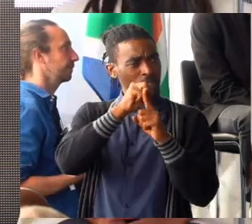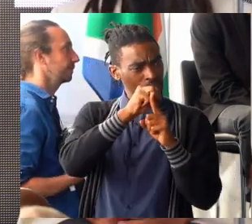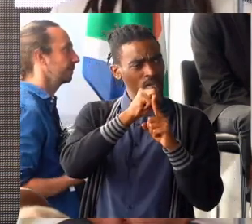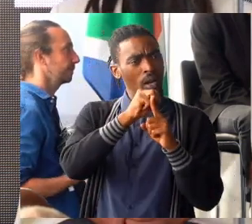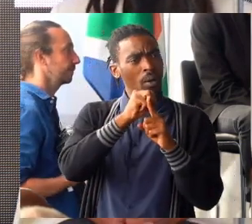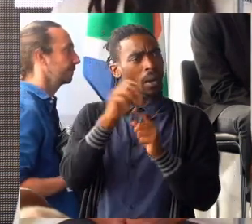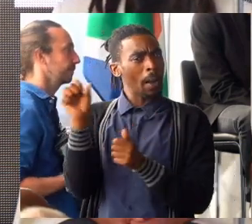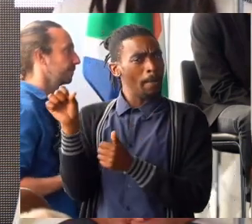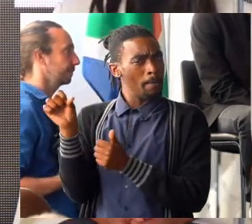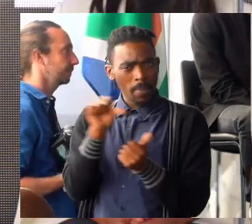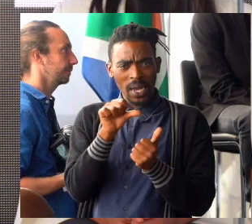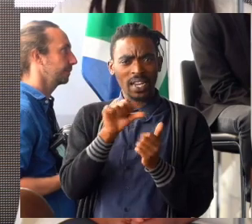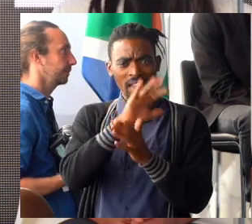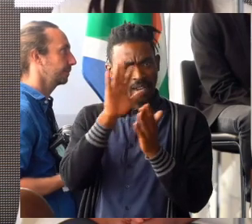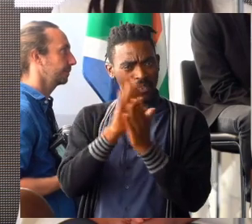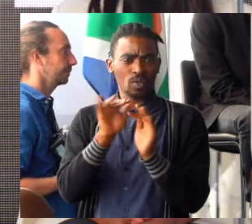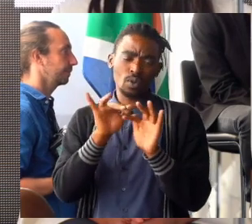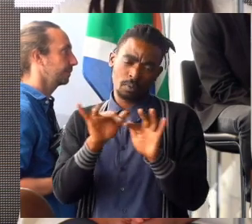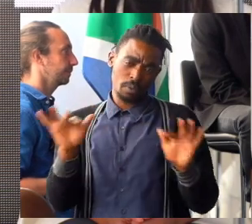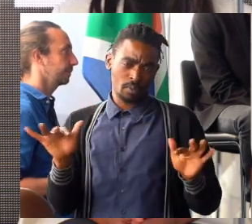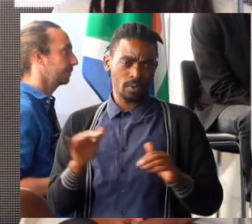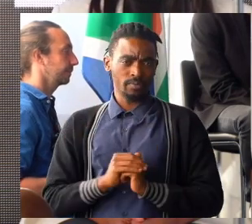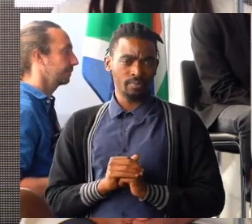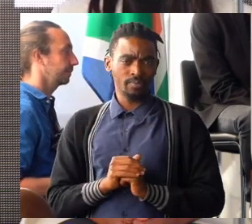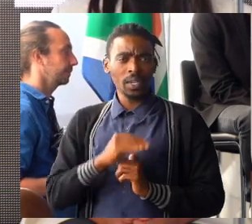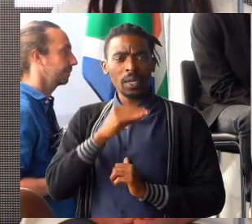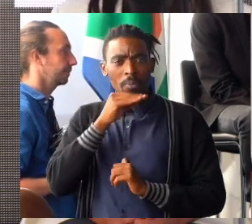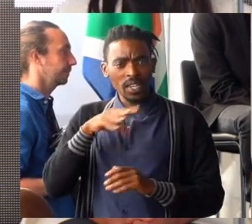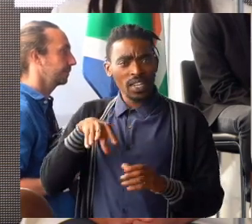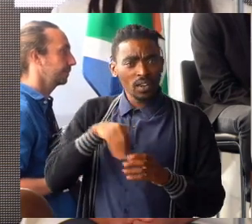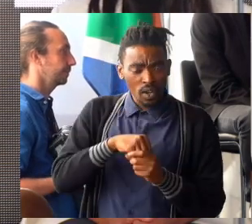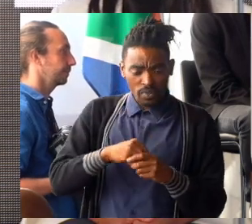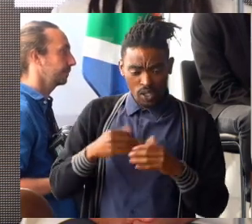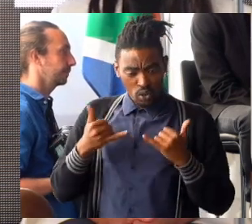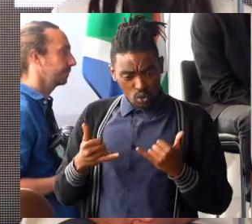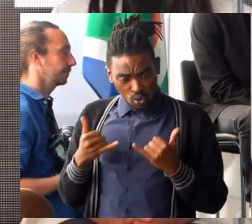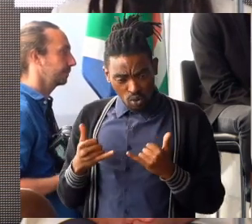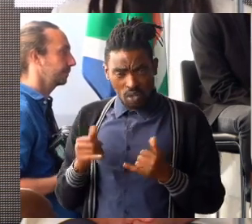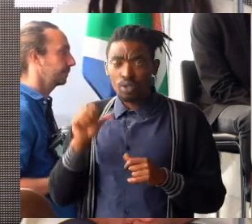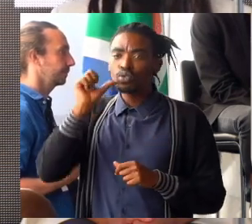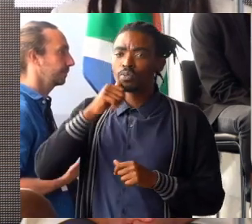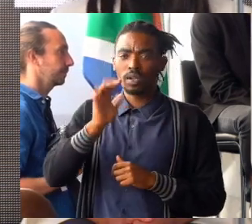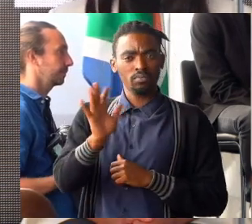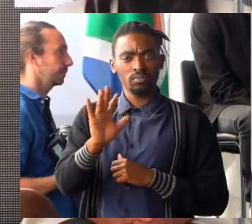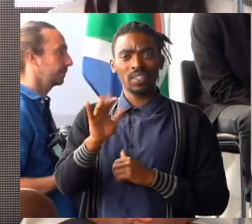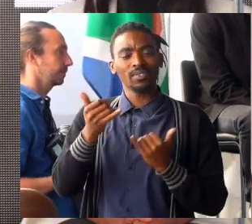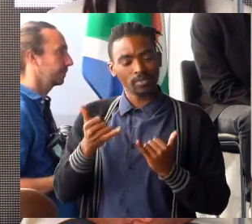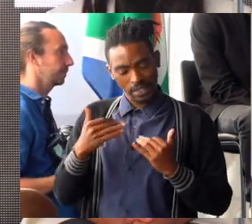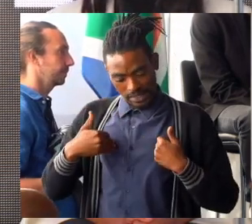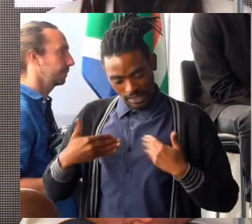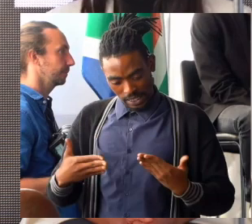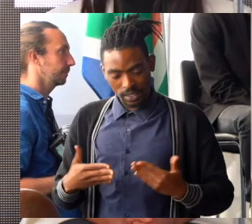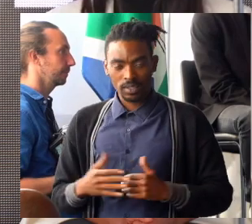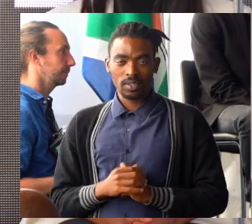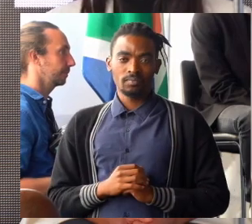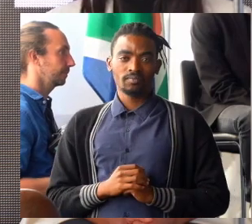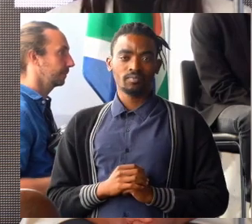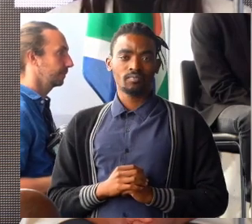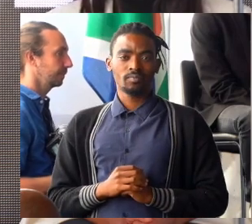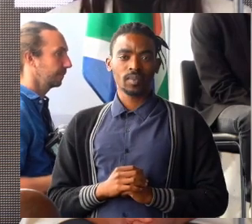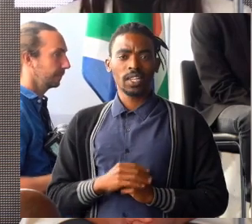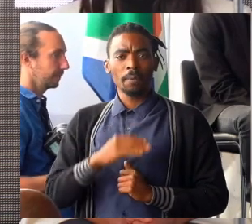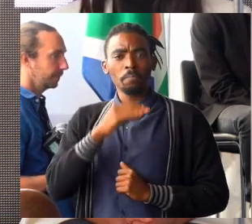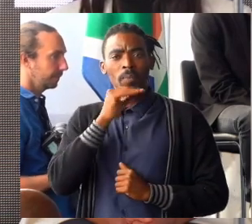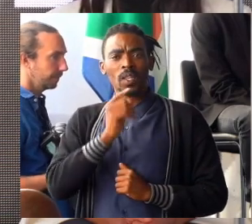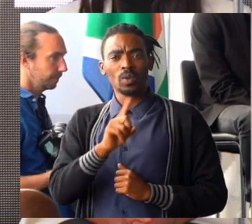people. This means getting involved today and not tomorrow. And it means getting